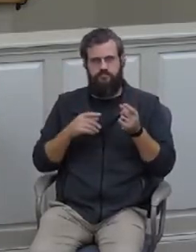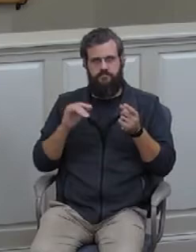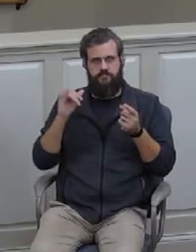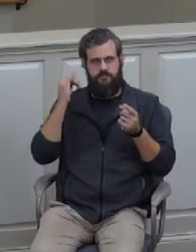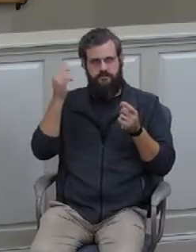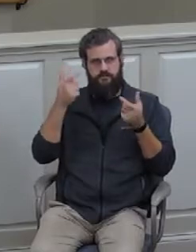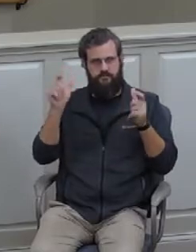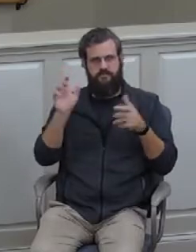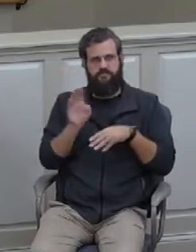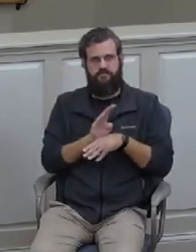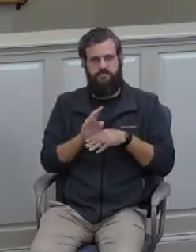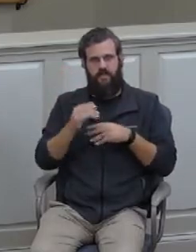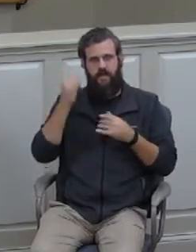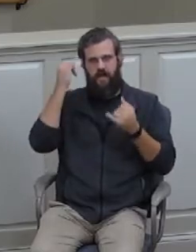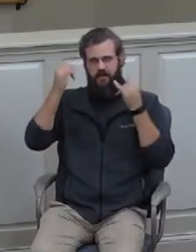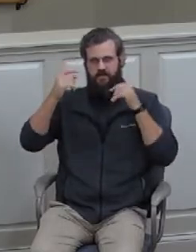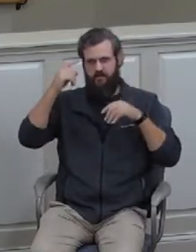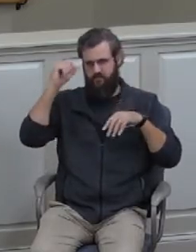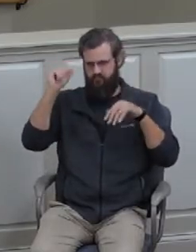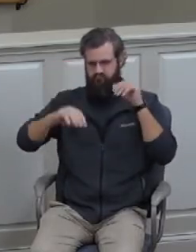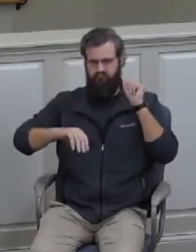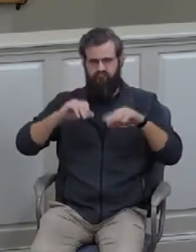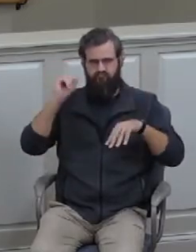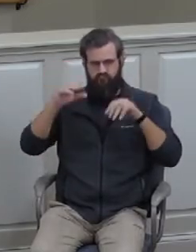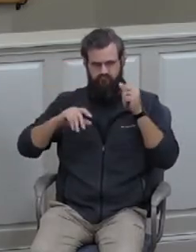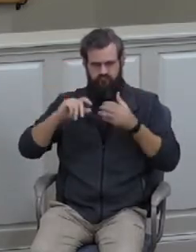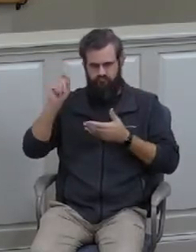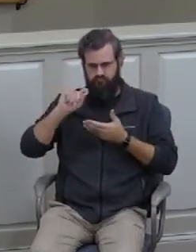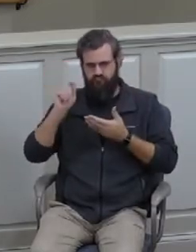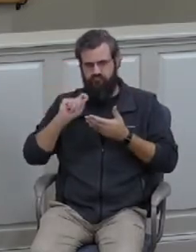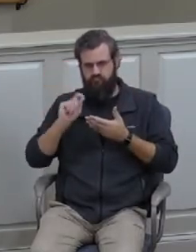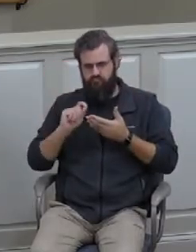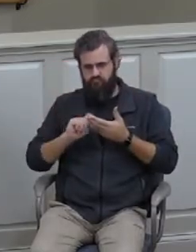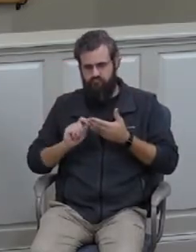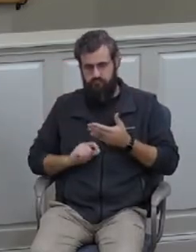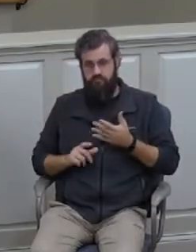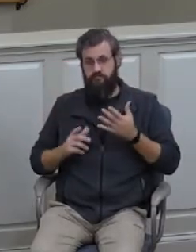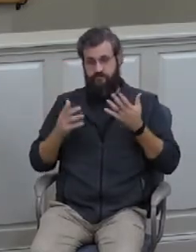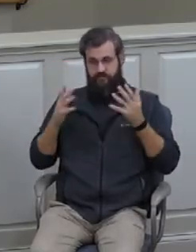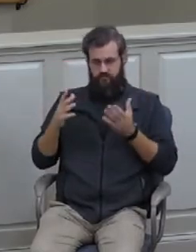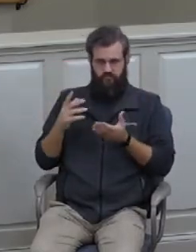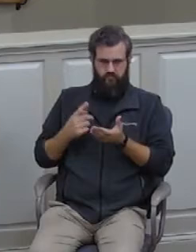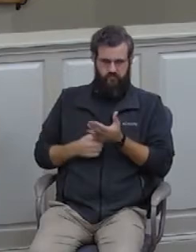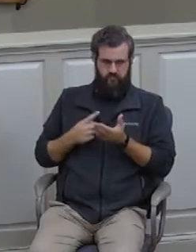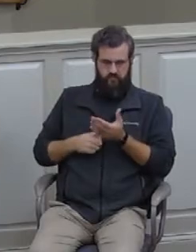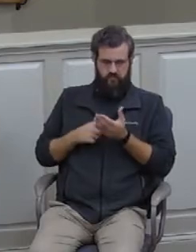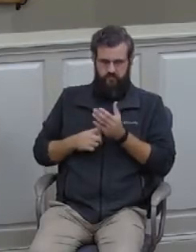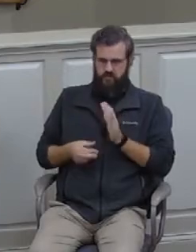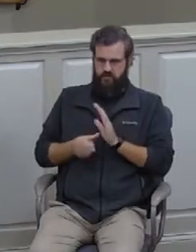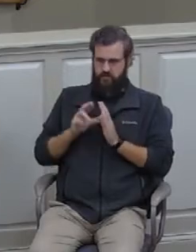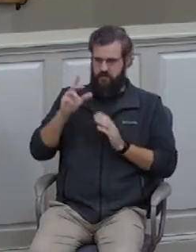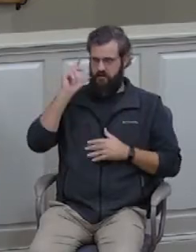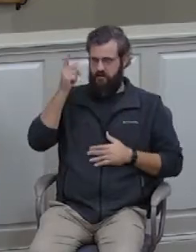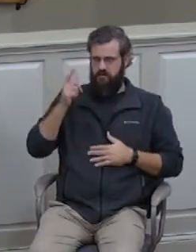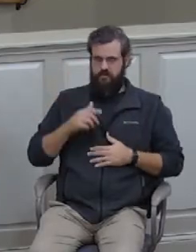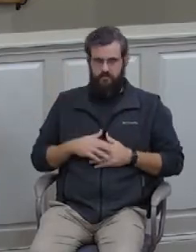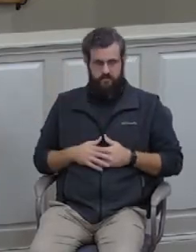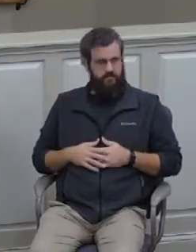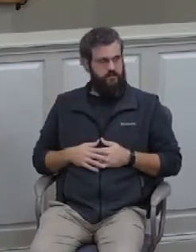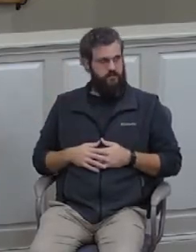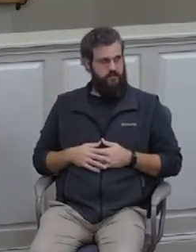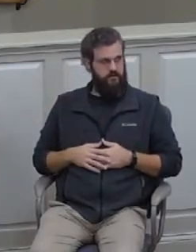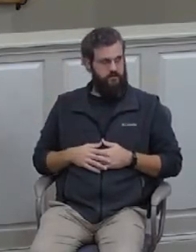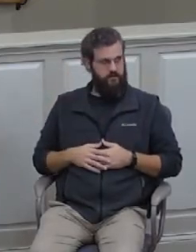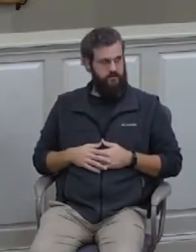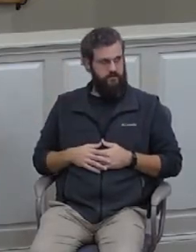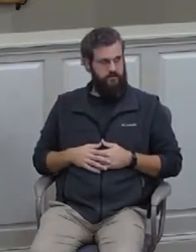were getting just ideas thrown out and taking notes of them all, and then we'd discuss it and review it later on. There were a few